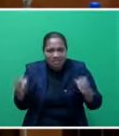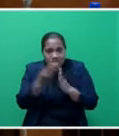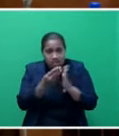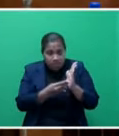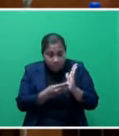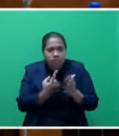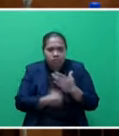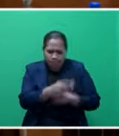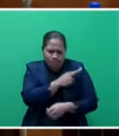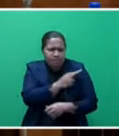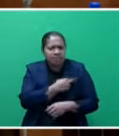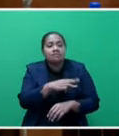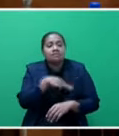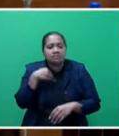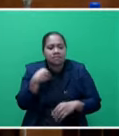responsibility of the Minister for Environment.